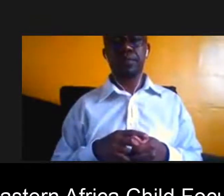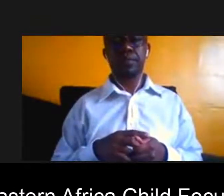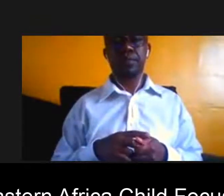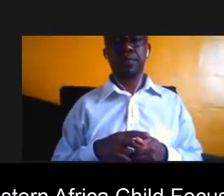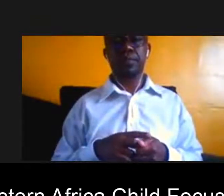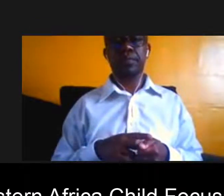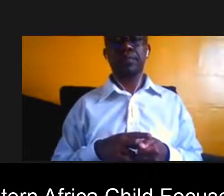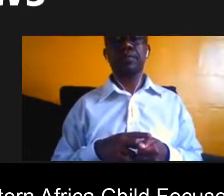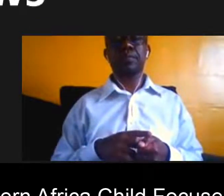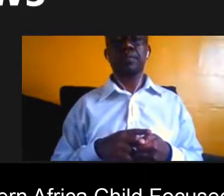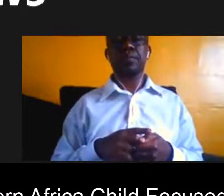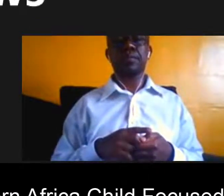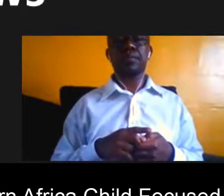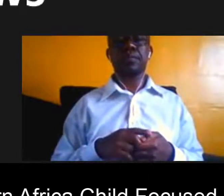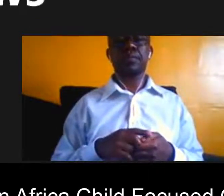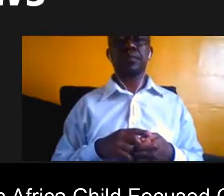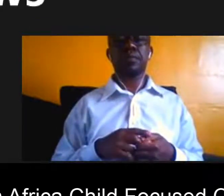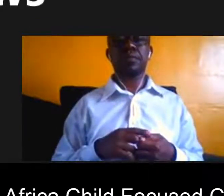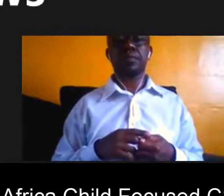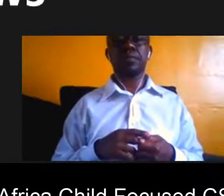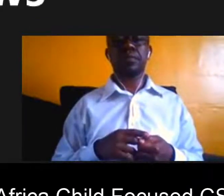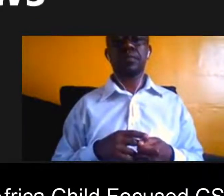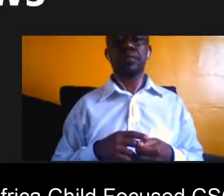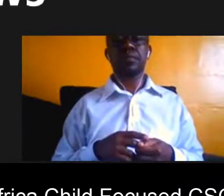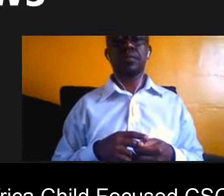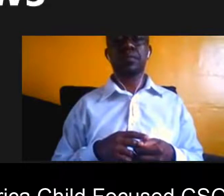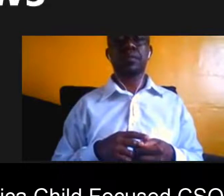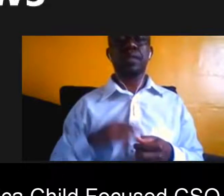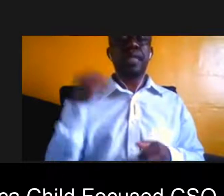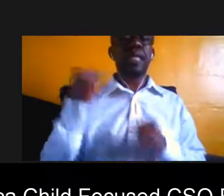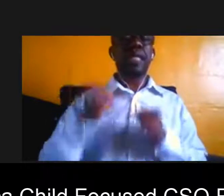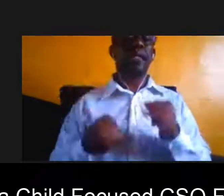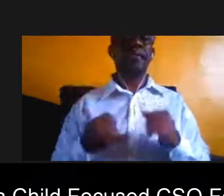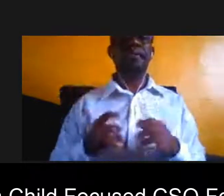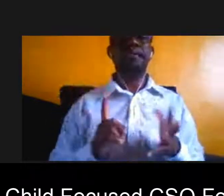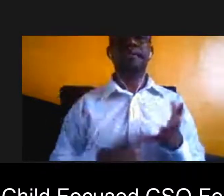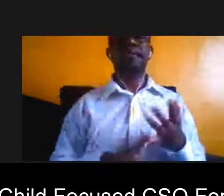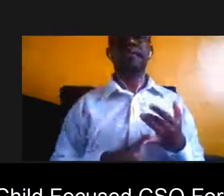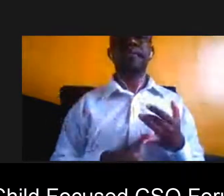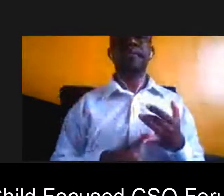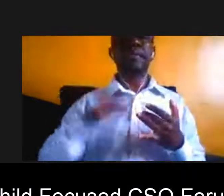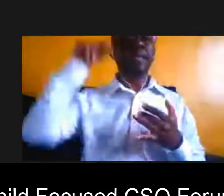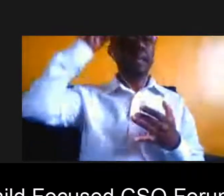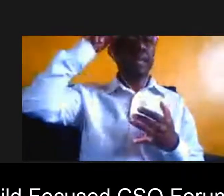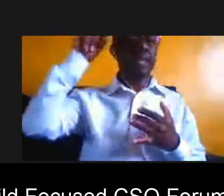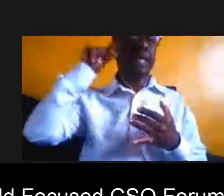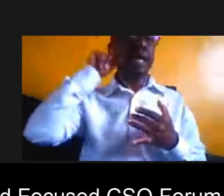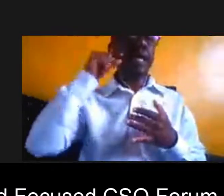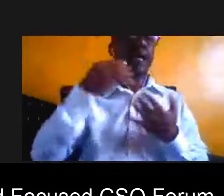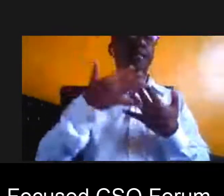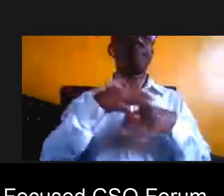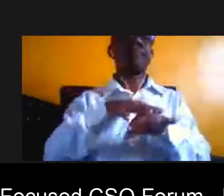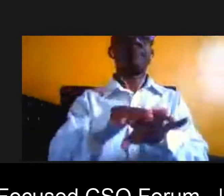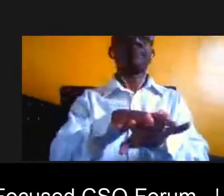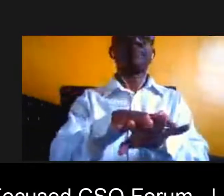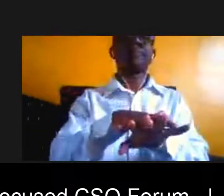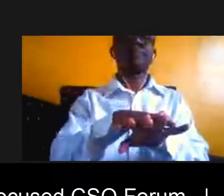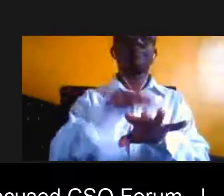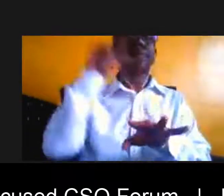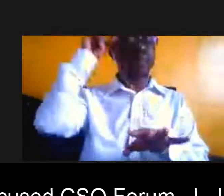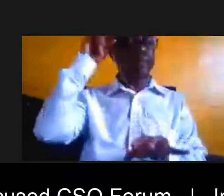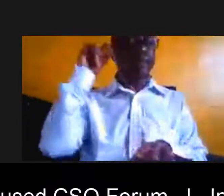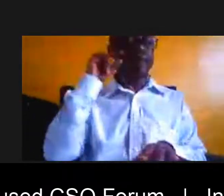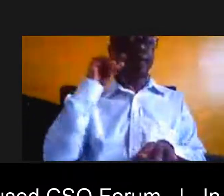my last bit. And the last bit is, gender mainstreaming. We need to have the policy on